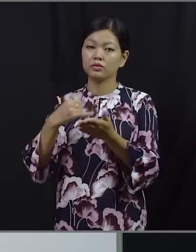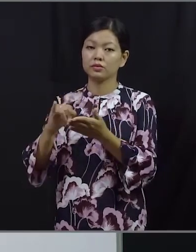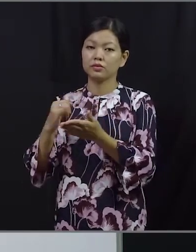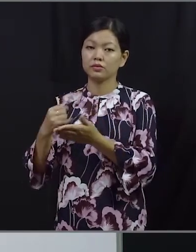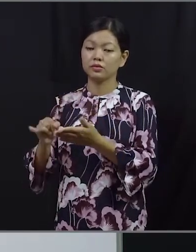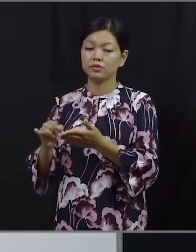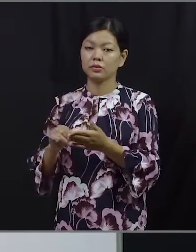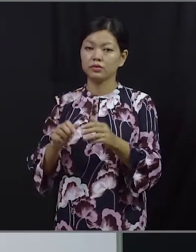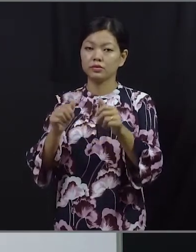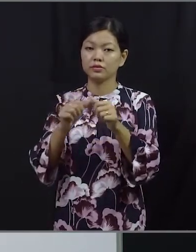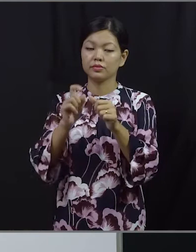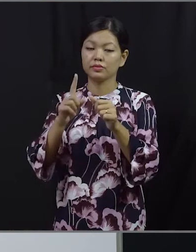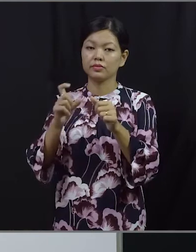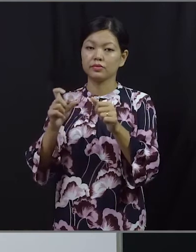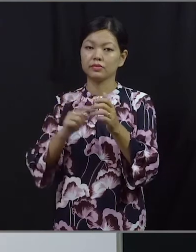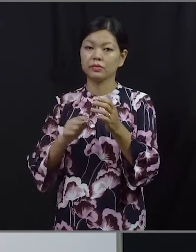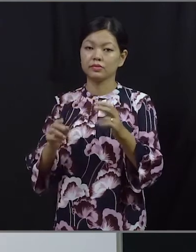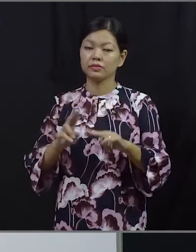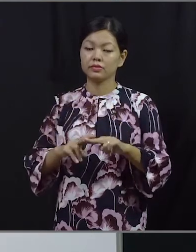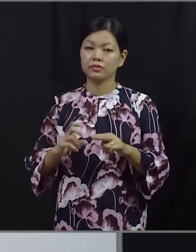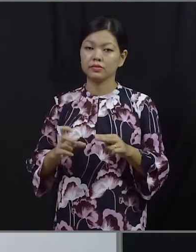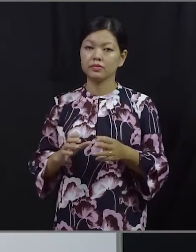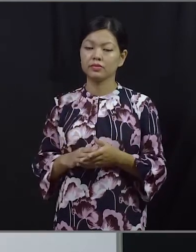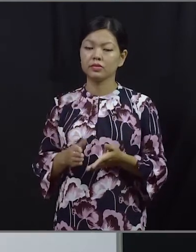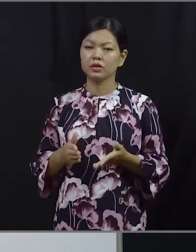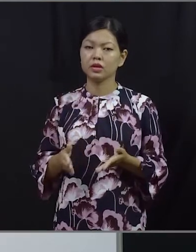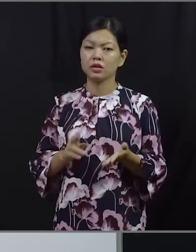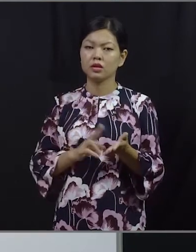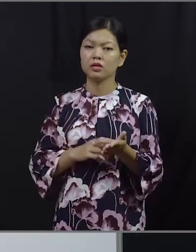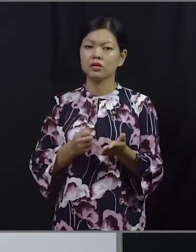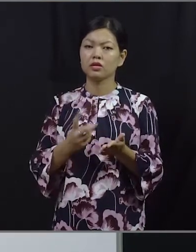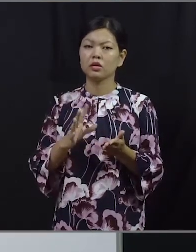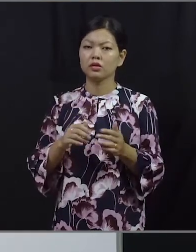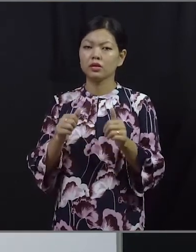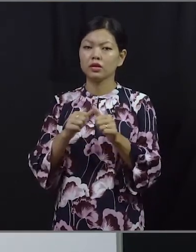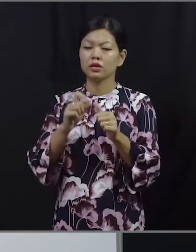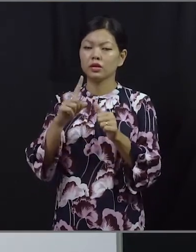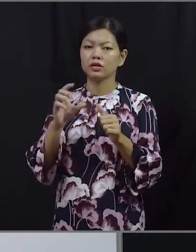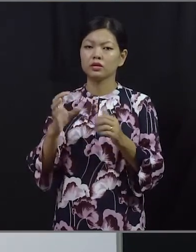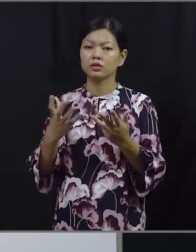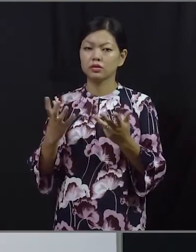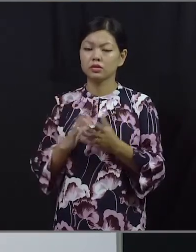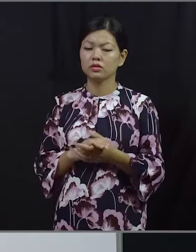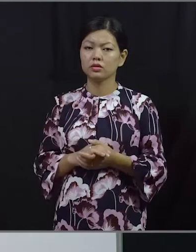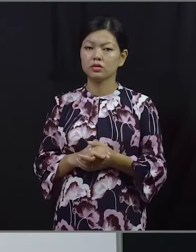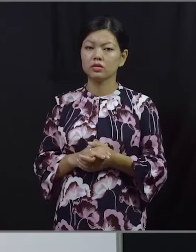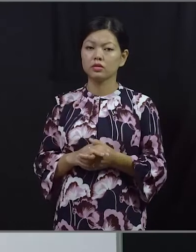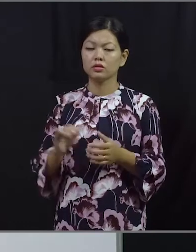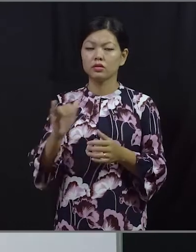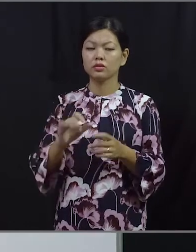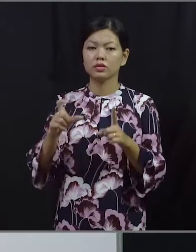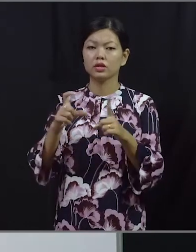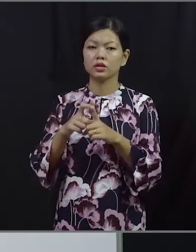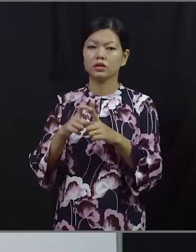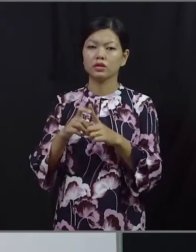dash C divided by FC. Now what is the value of A dash C? The value of A dash C is nothing but what? D. And what is the